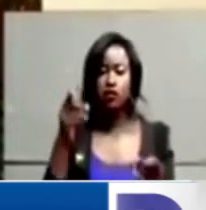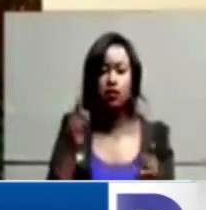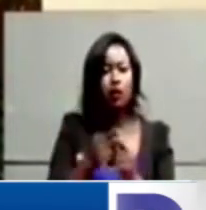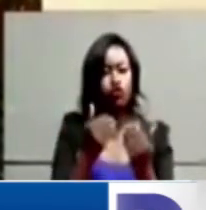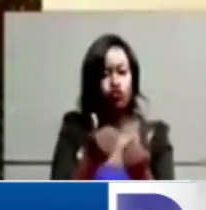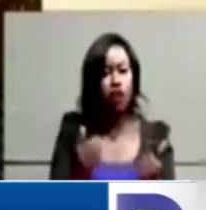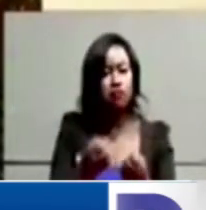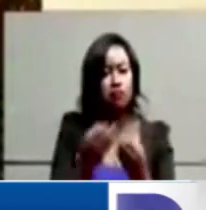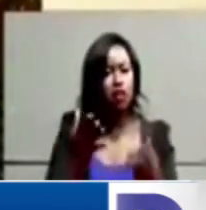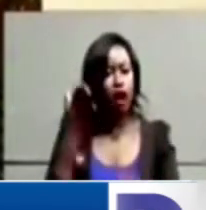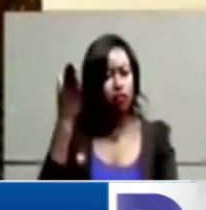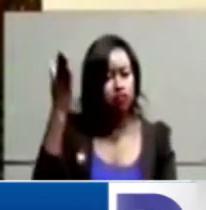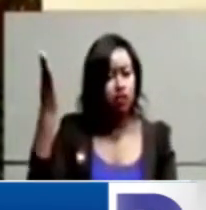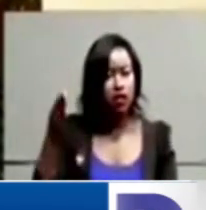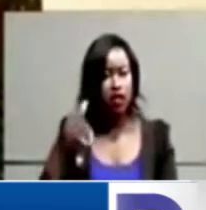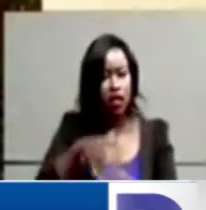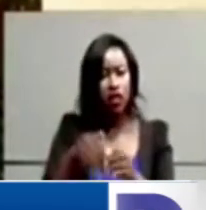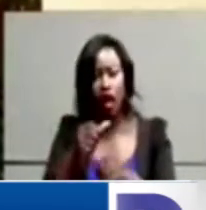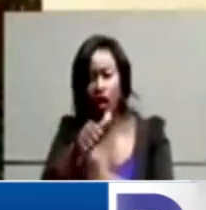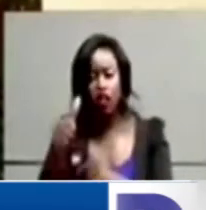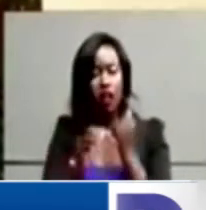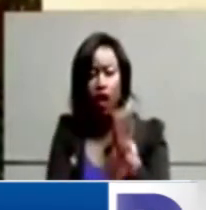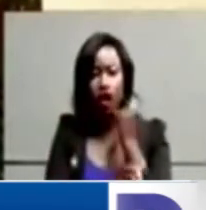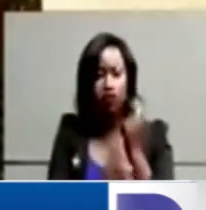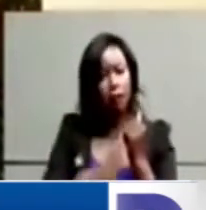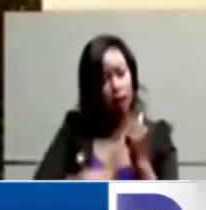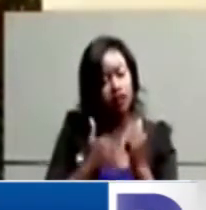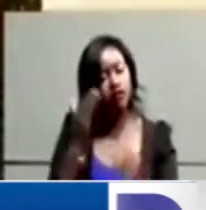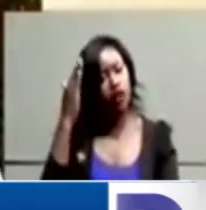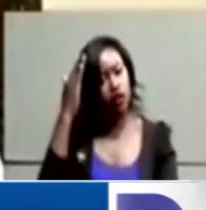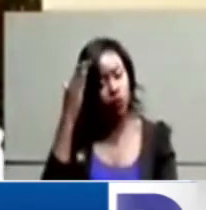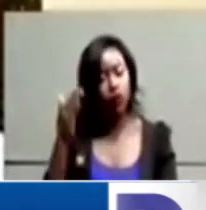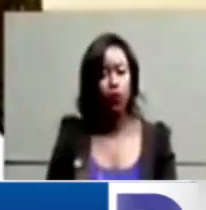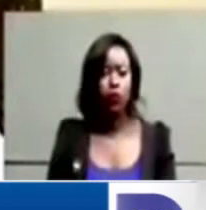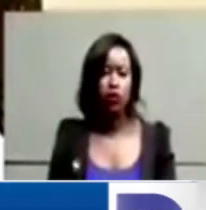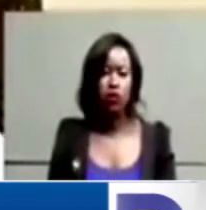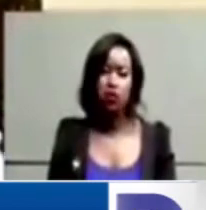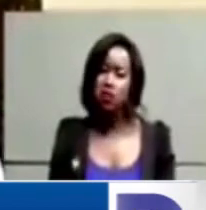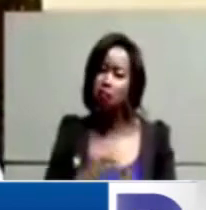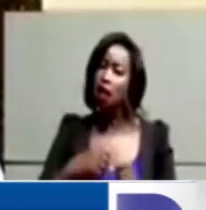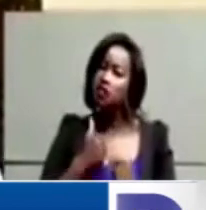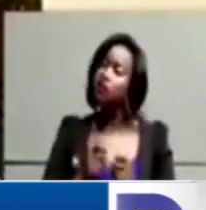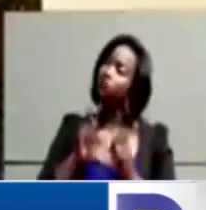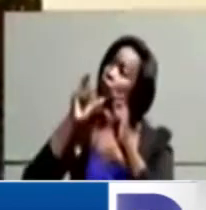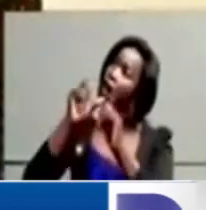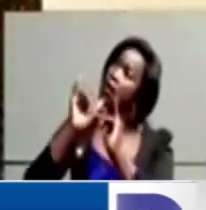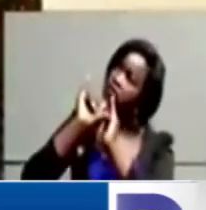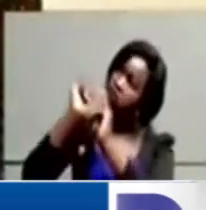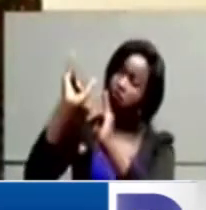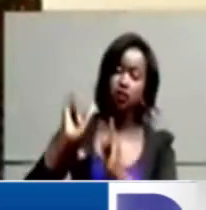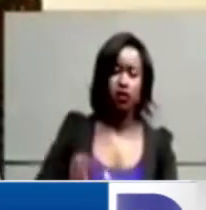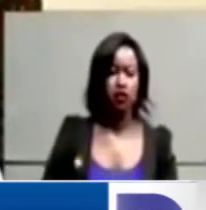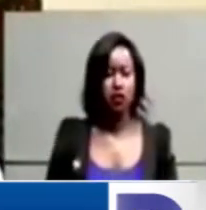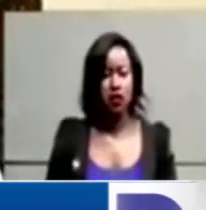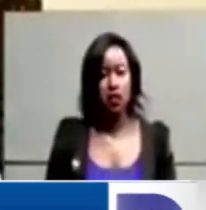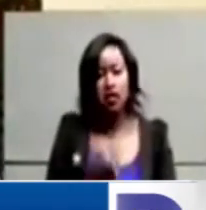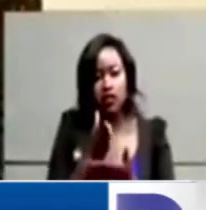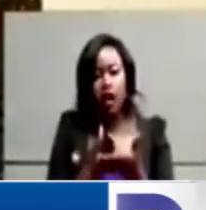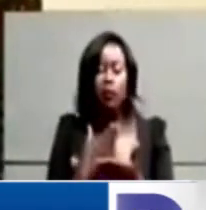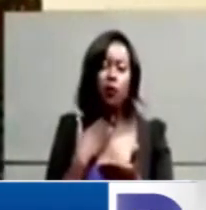Actually, there are, the number of students are outside the children whom I